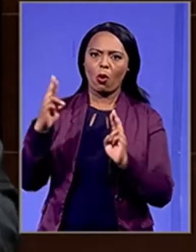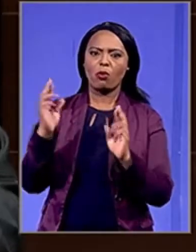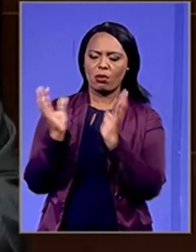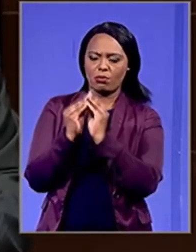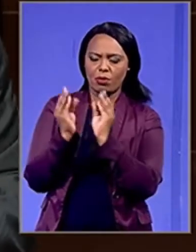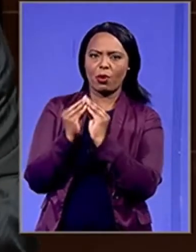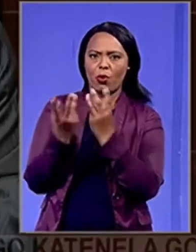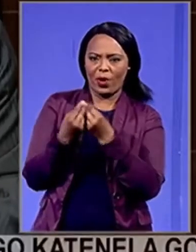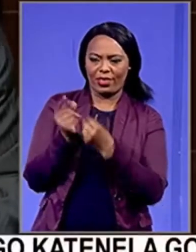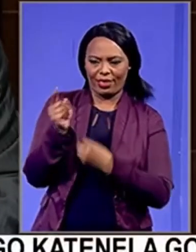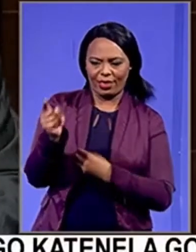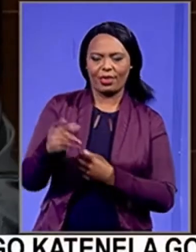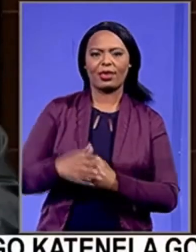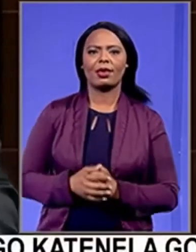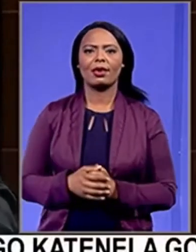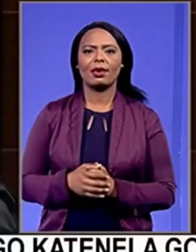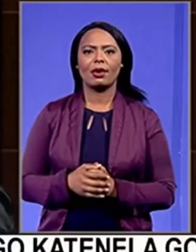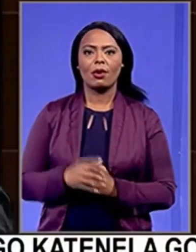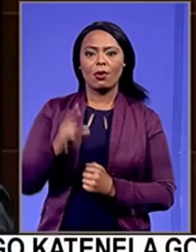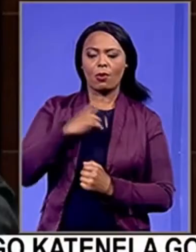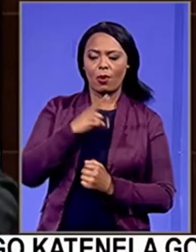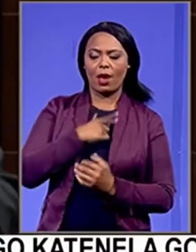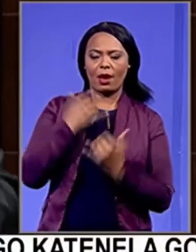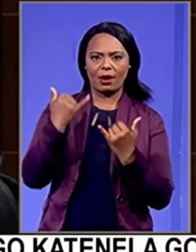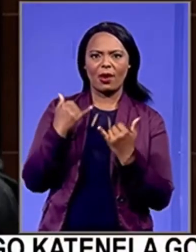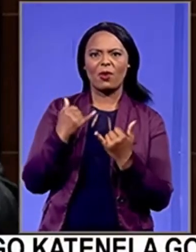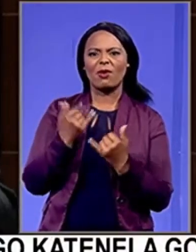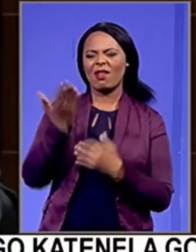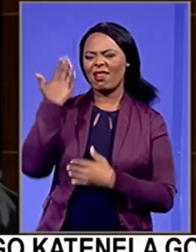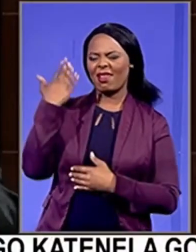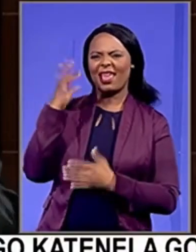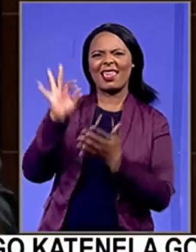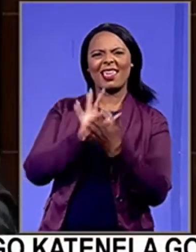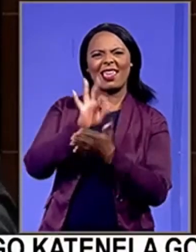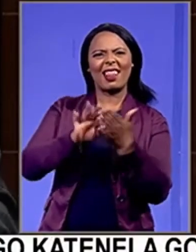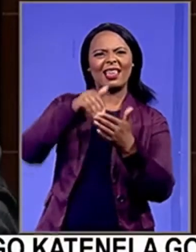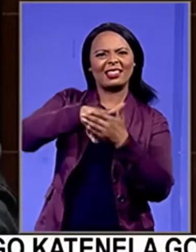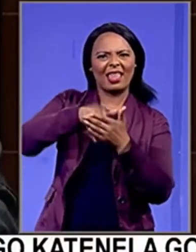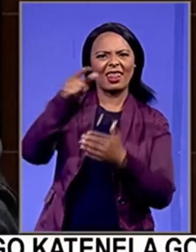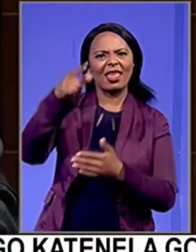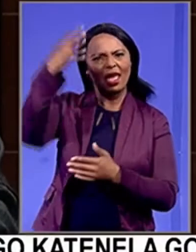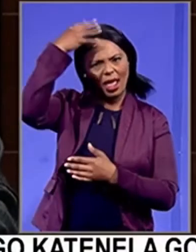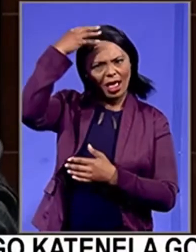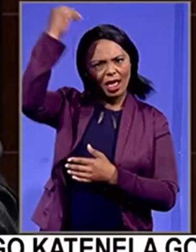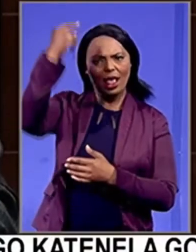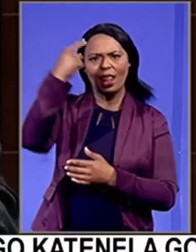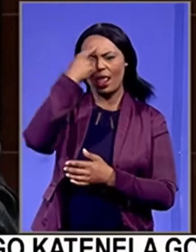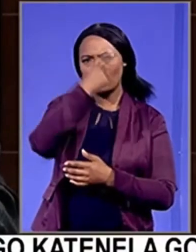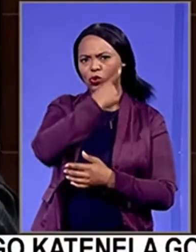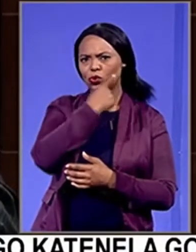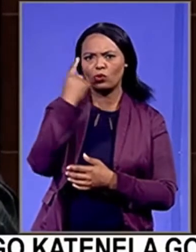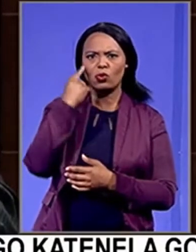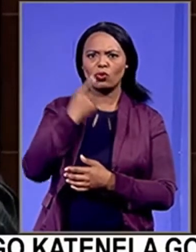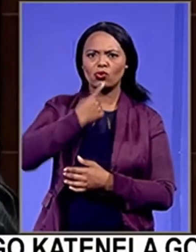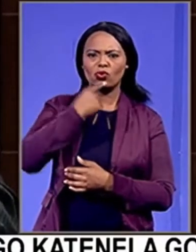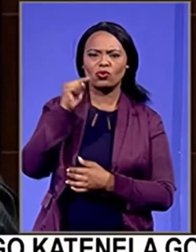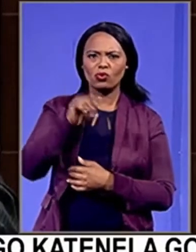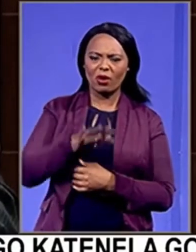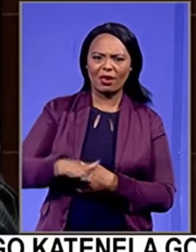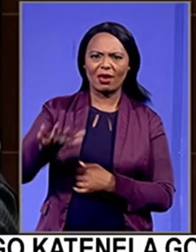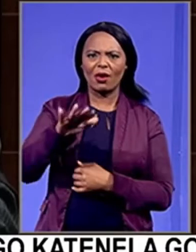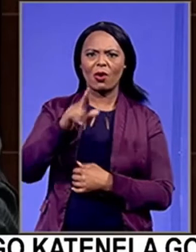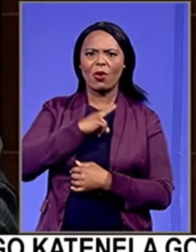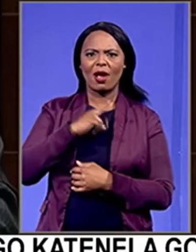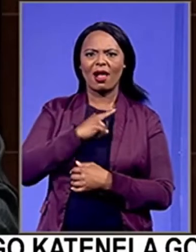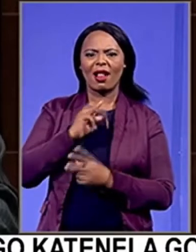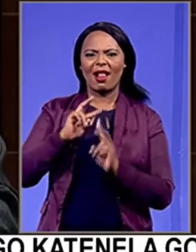soon. The holding of that election, particularly against the background or backdrop of the